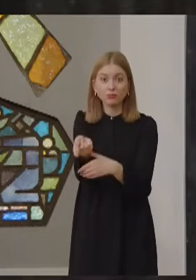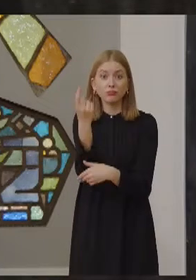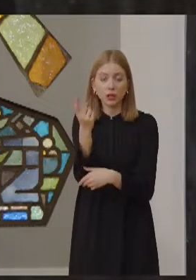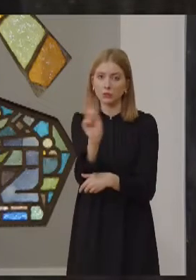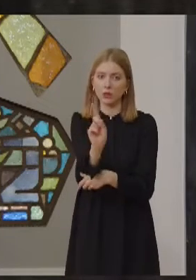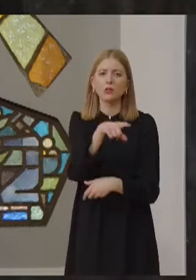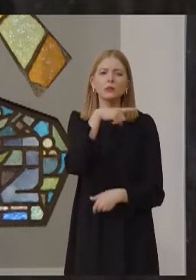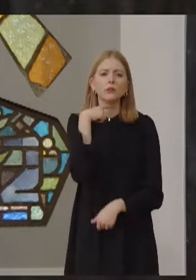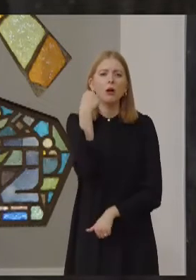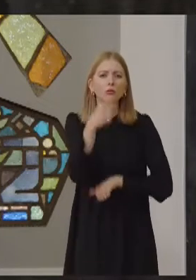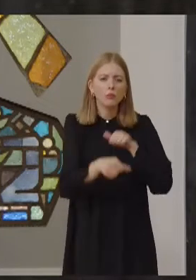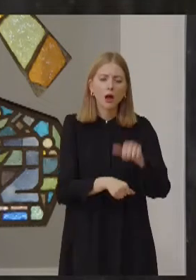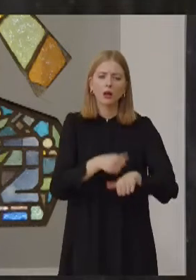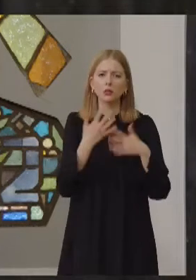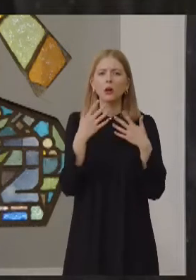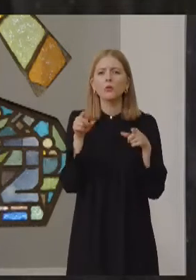It has